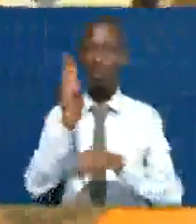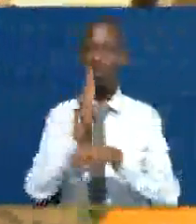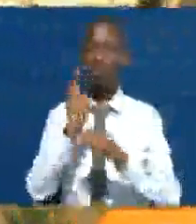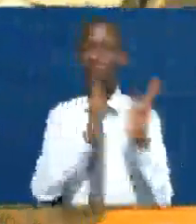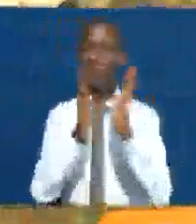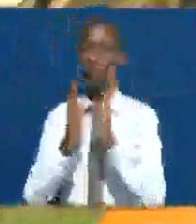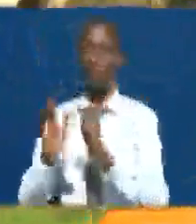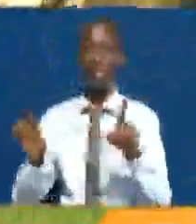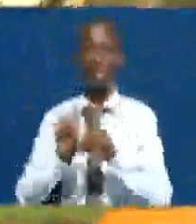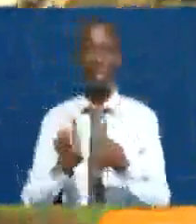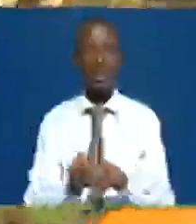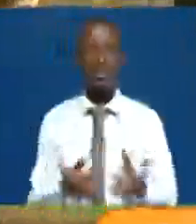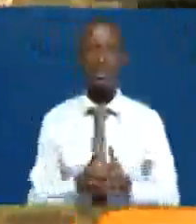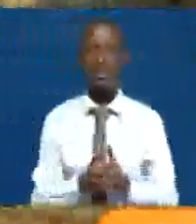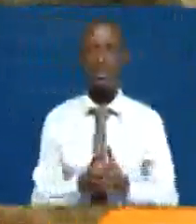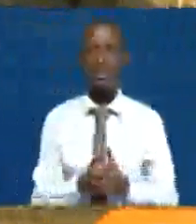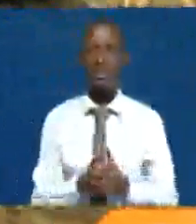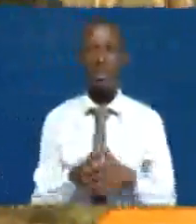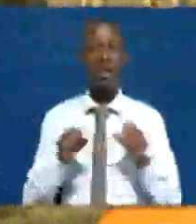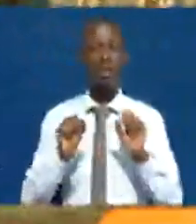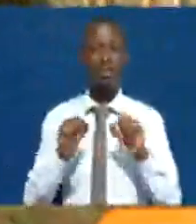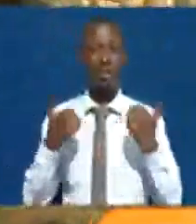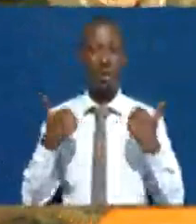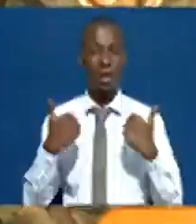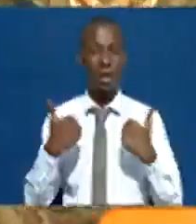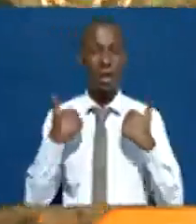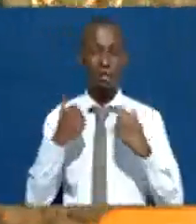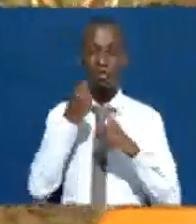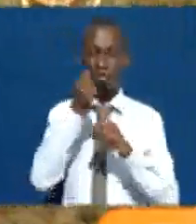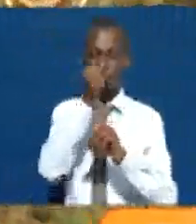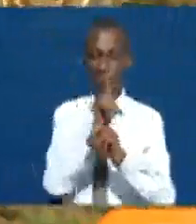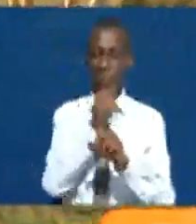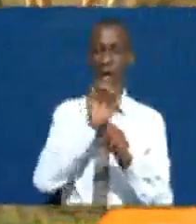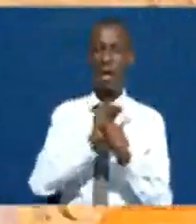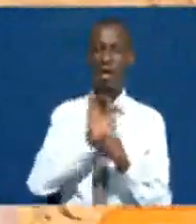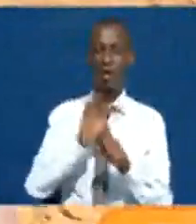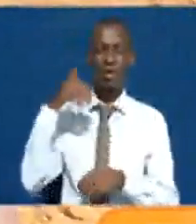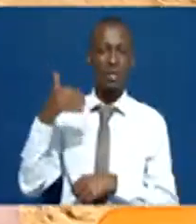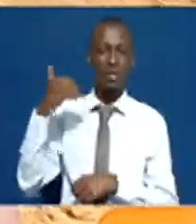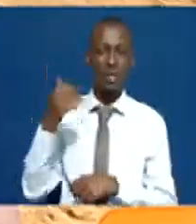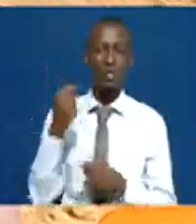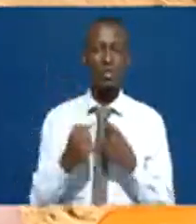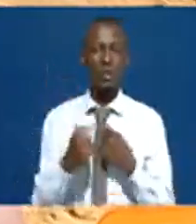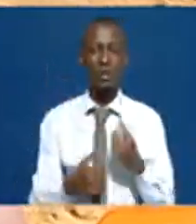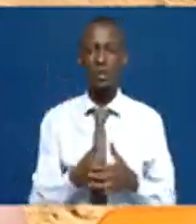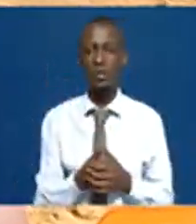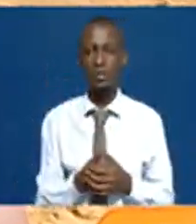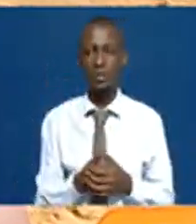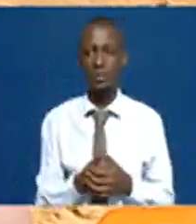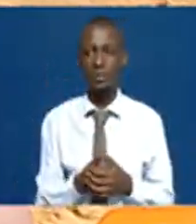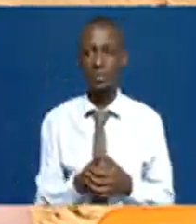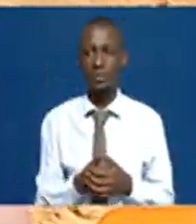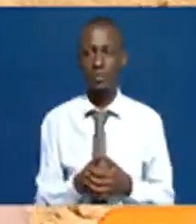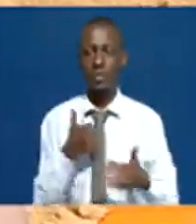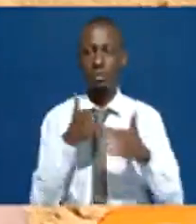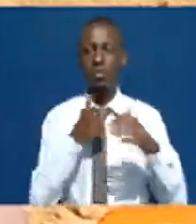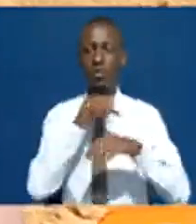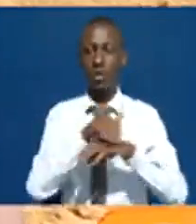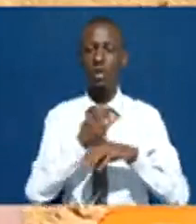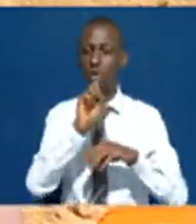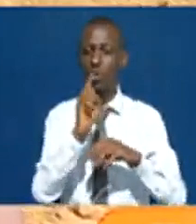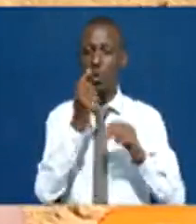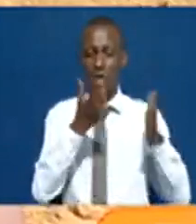method. The technique has guaranteed her a bountiful harvest every season. Nilikuwa napata ngunia moja